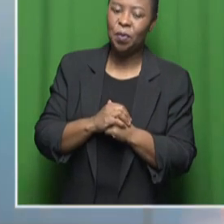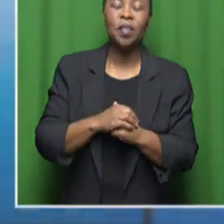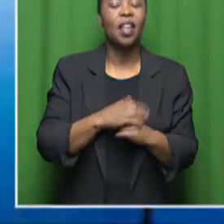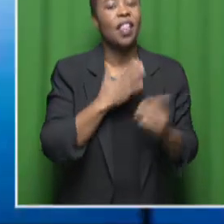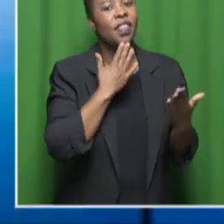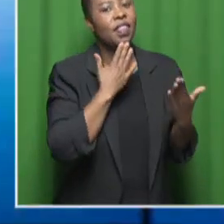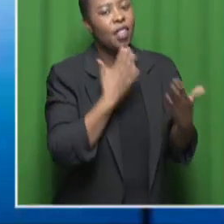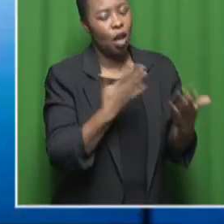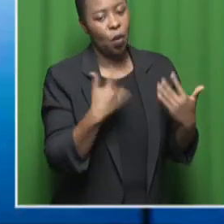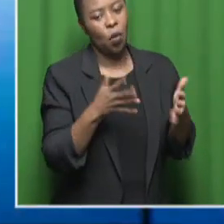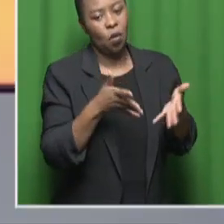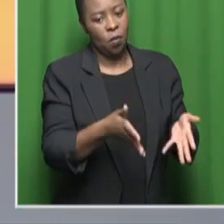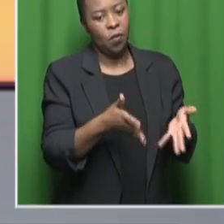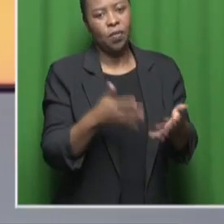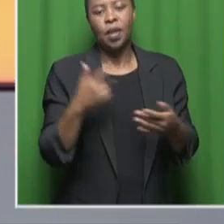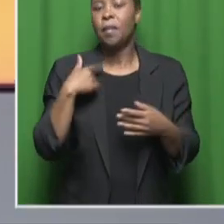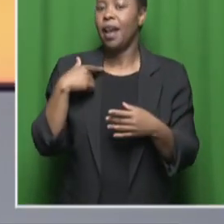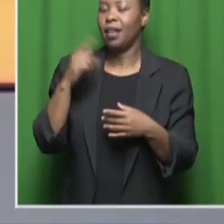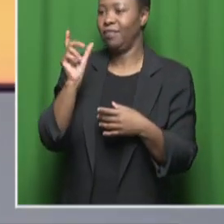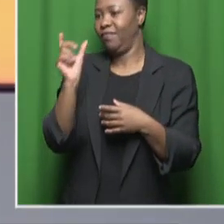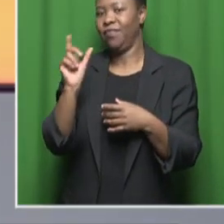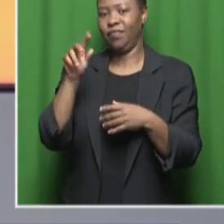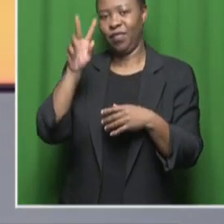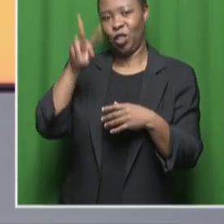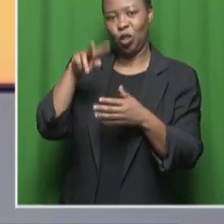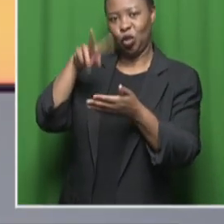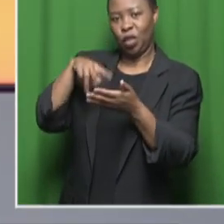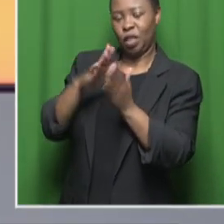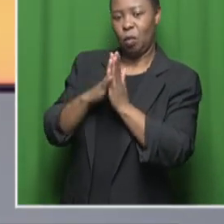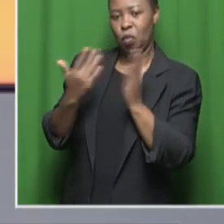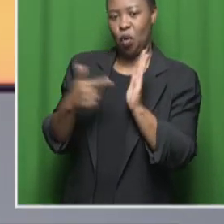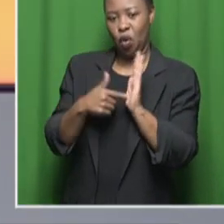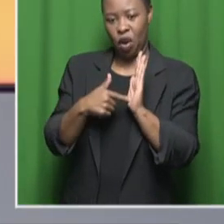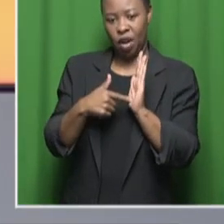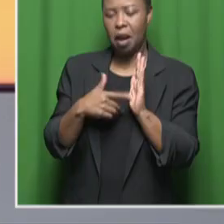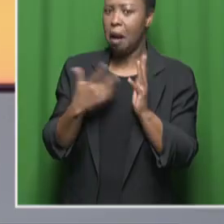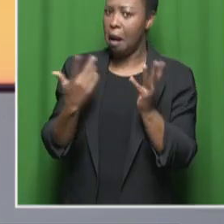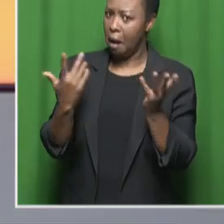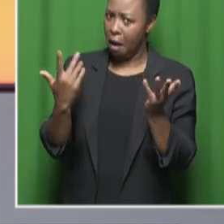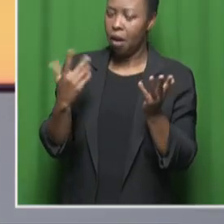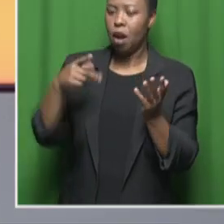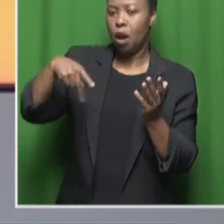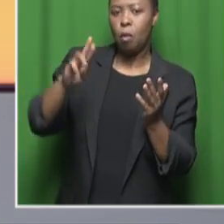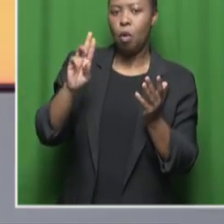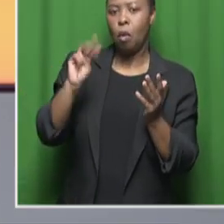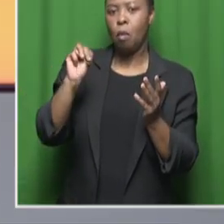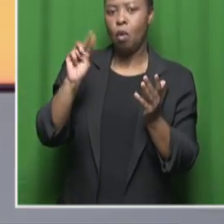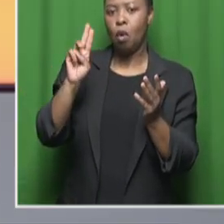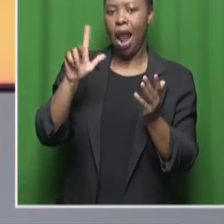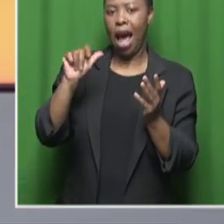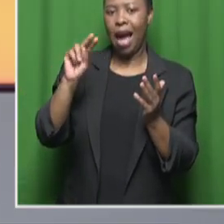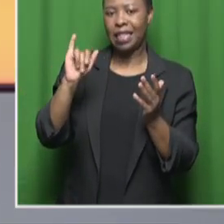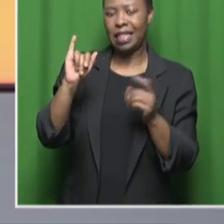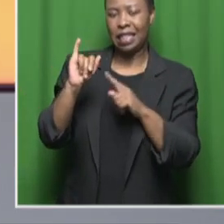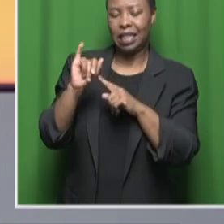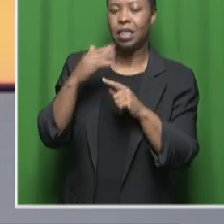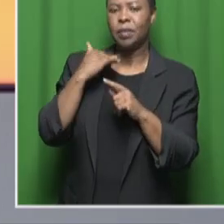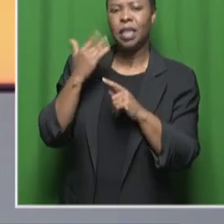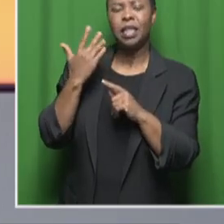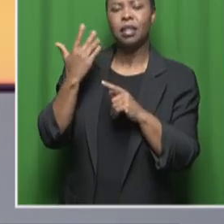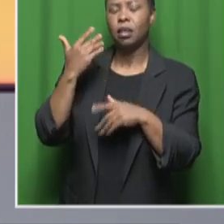me. I was just reading the foreword, and you know, I was obviously by Phumulani Mngomezulu. Yes. Talk to us about the